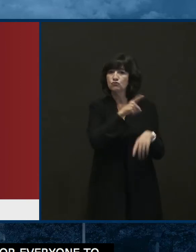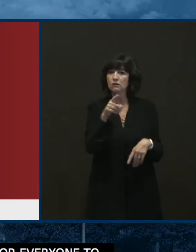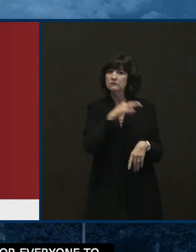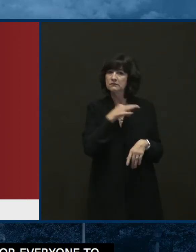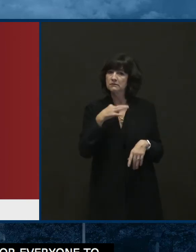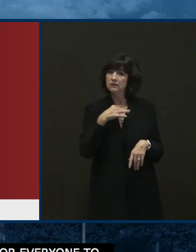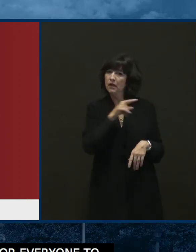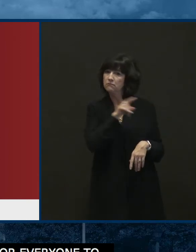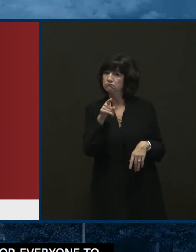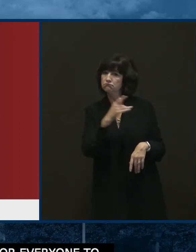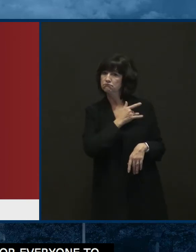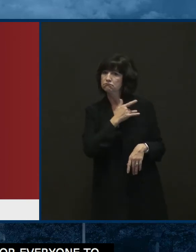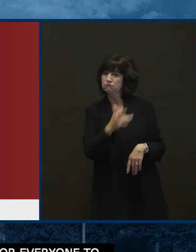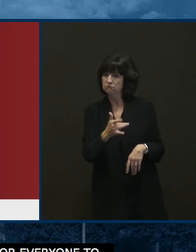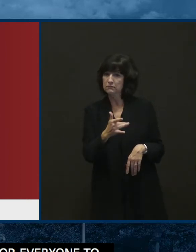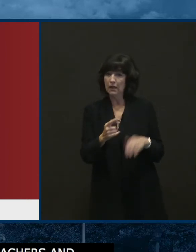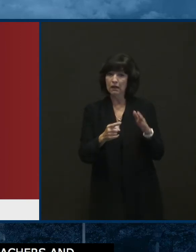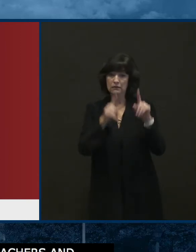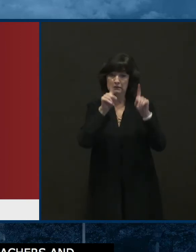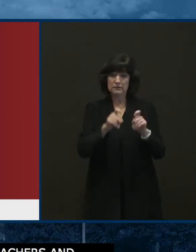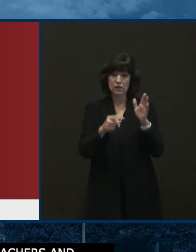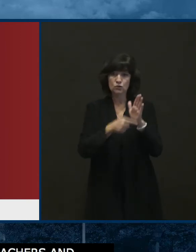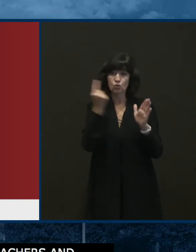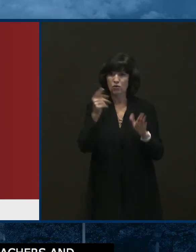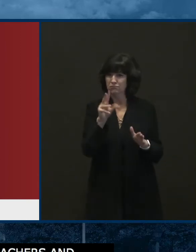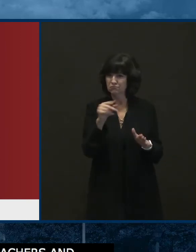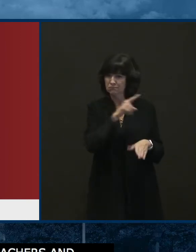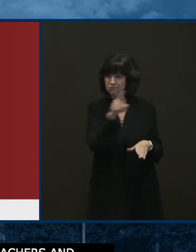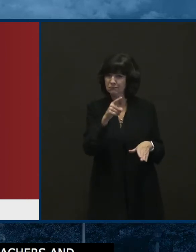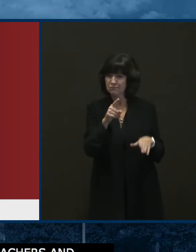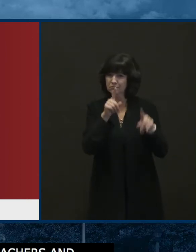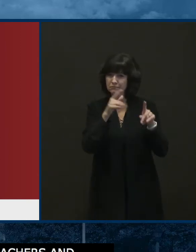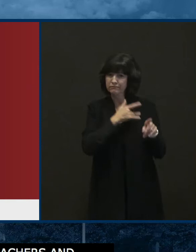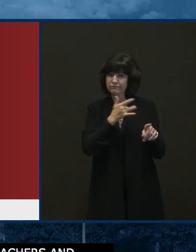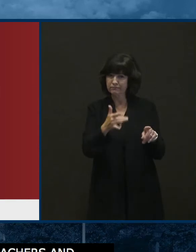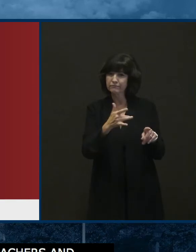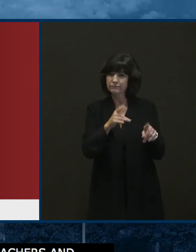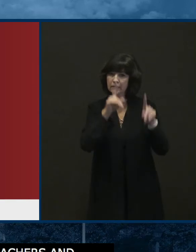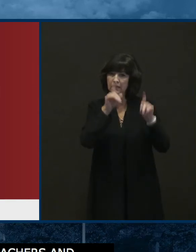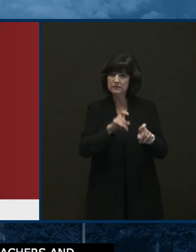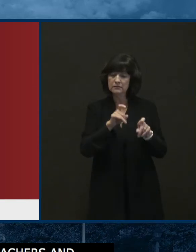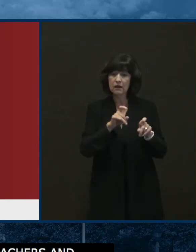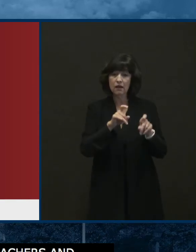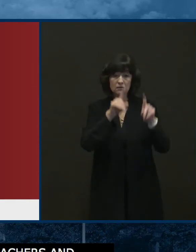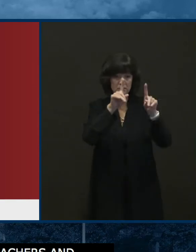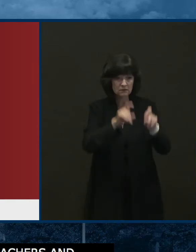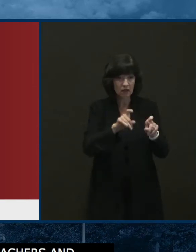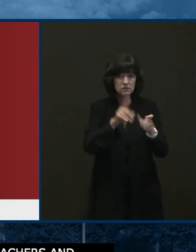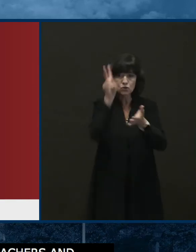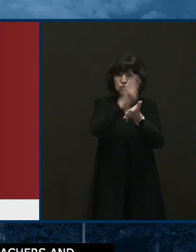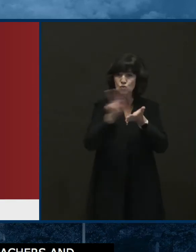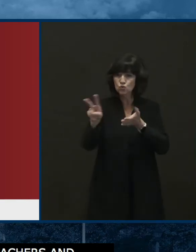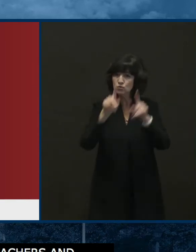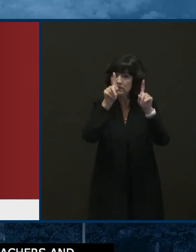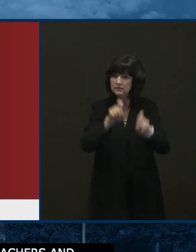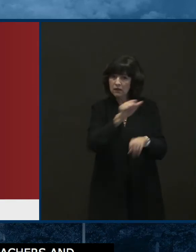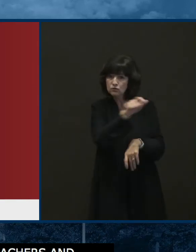our current way of calculating don't count for the equation. So that certainly diminishes